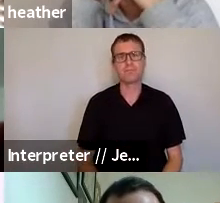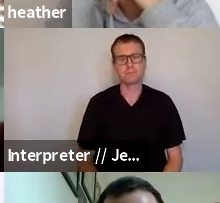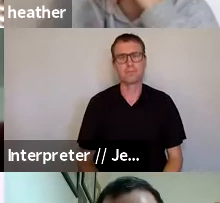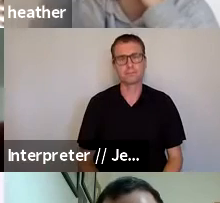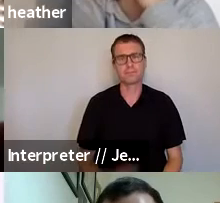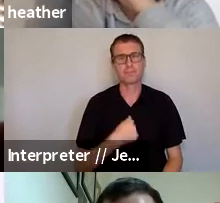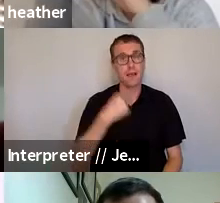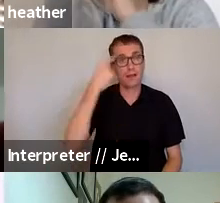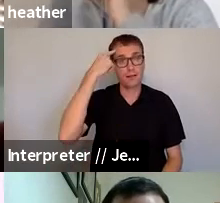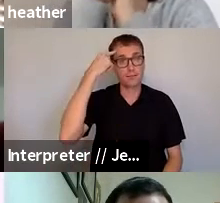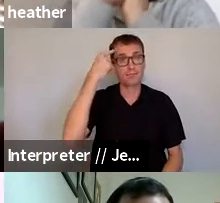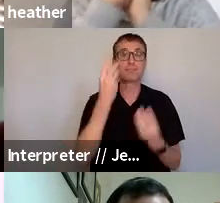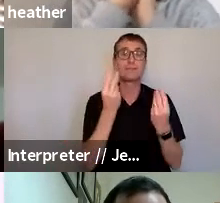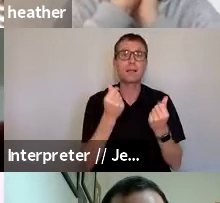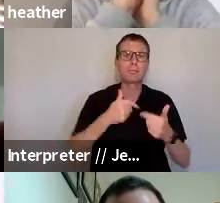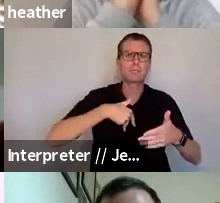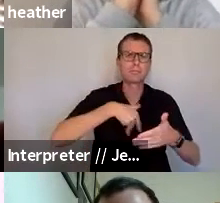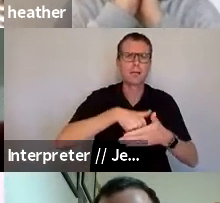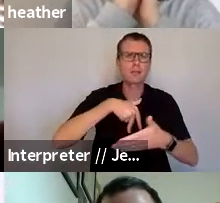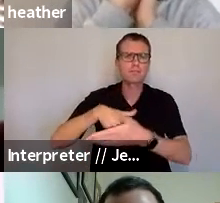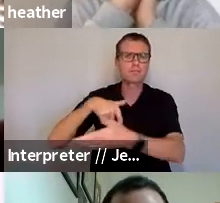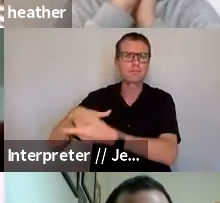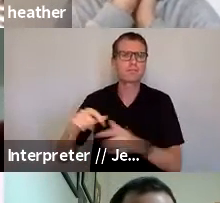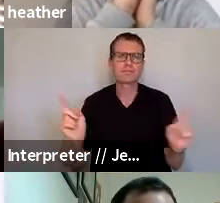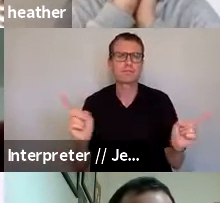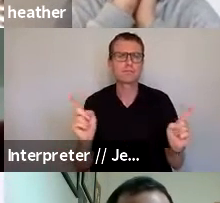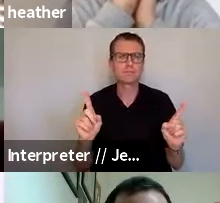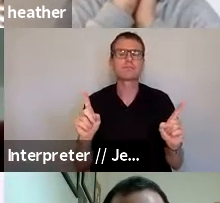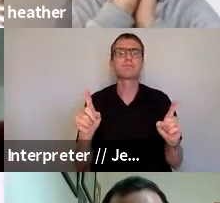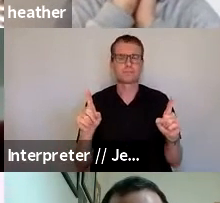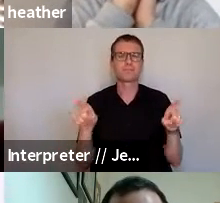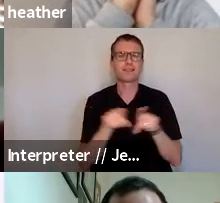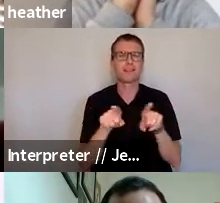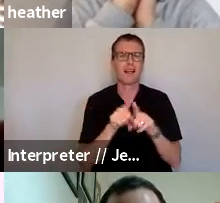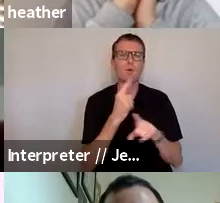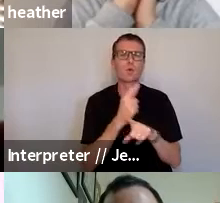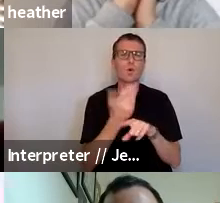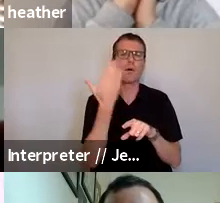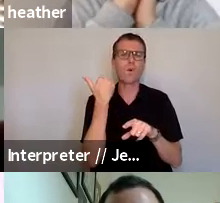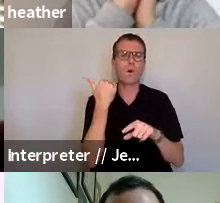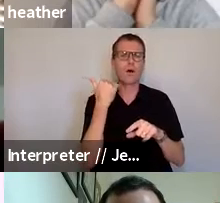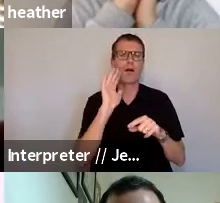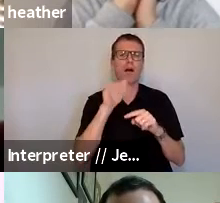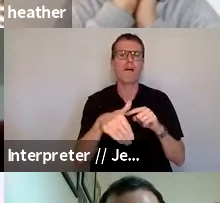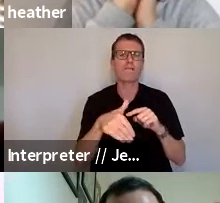some of the barriers have been, as has been mentioned, the digital divide, the cost